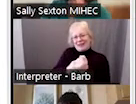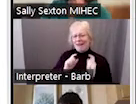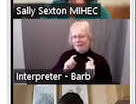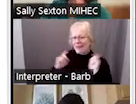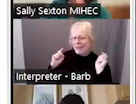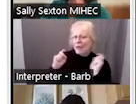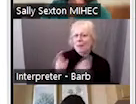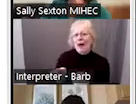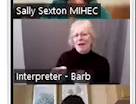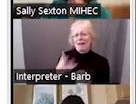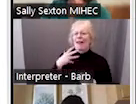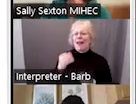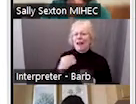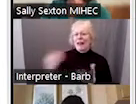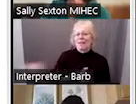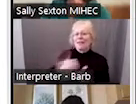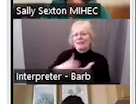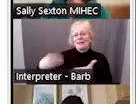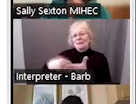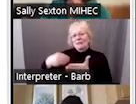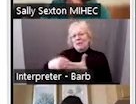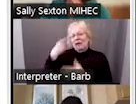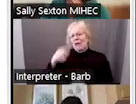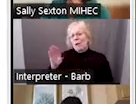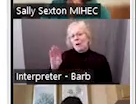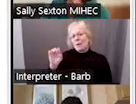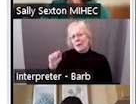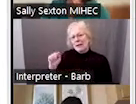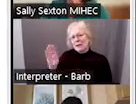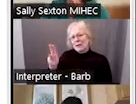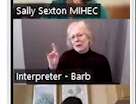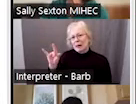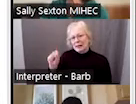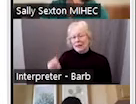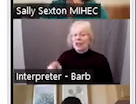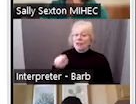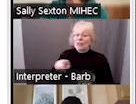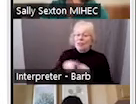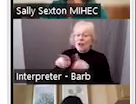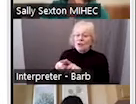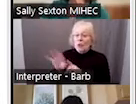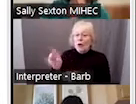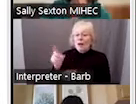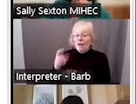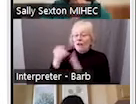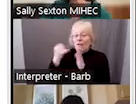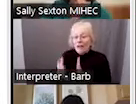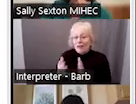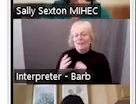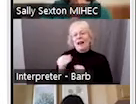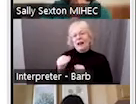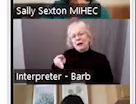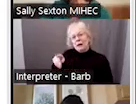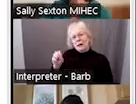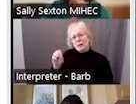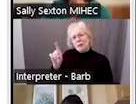and fundraising for Best Buddies Tennessee. She is also a cover artist and podcaster, as I mentioned, and loves musicals, especially West